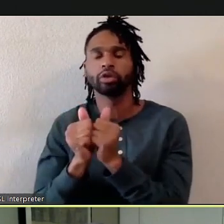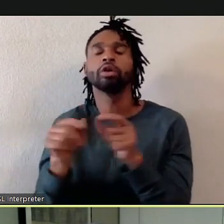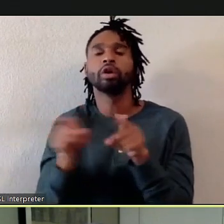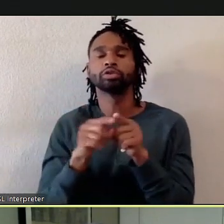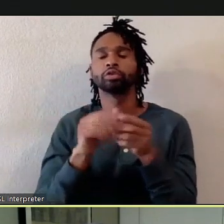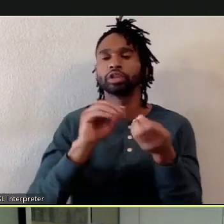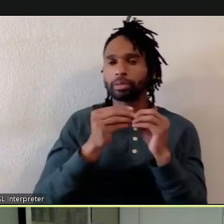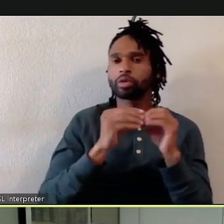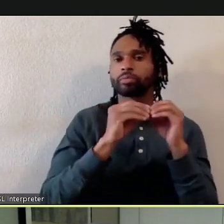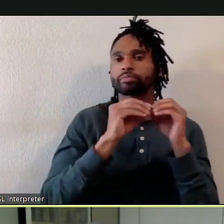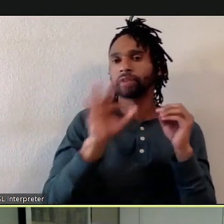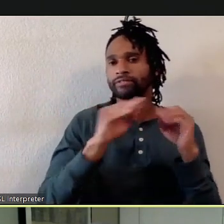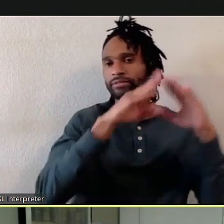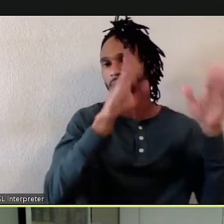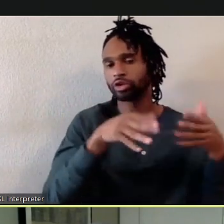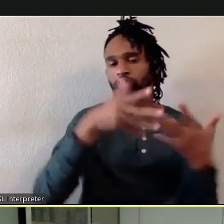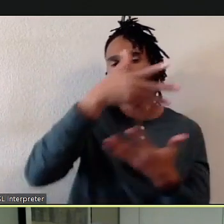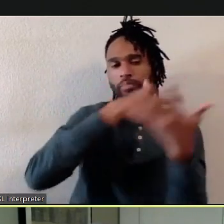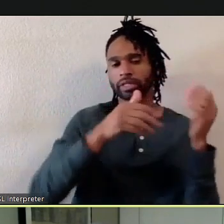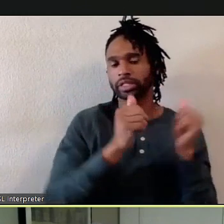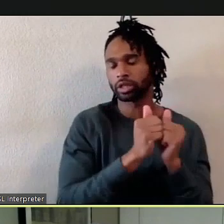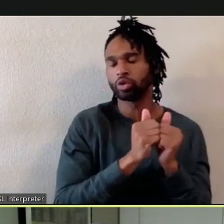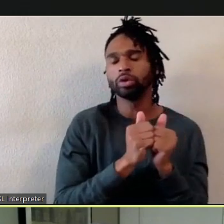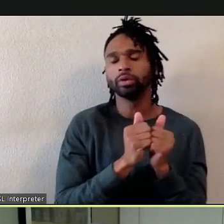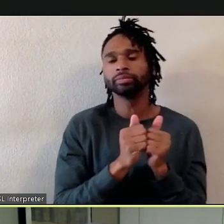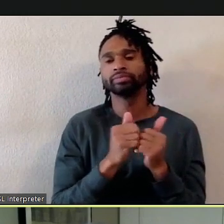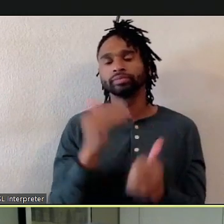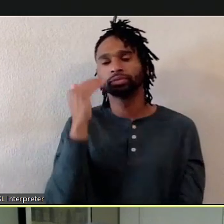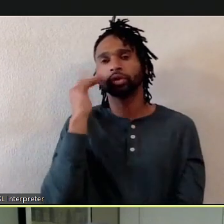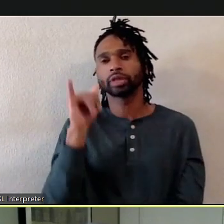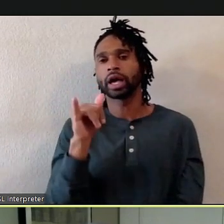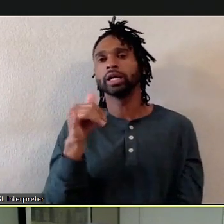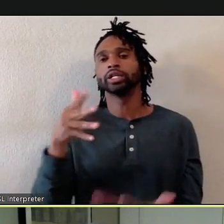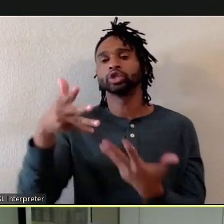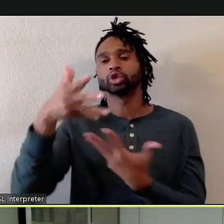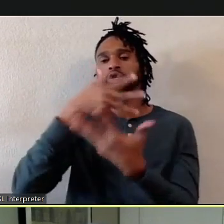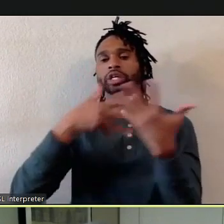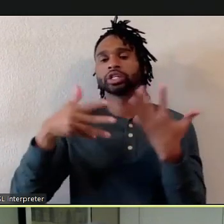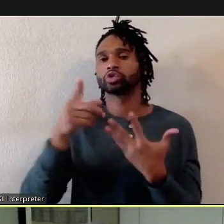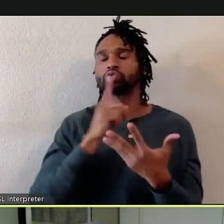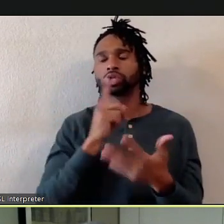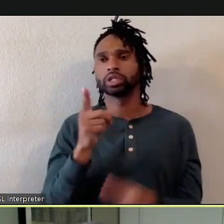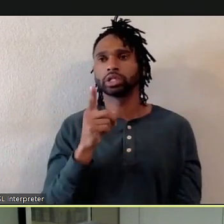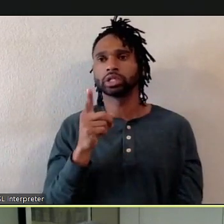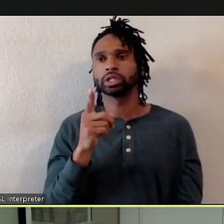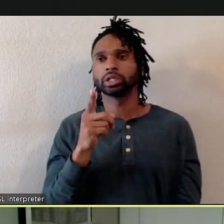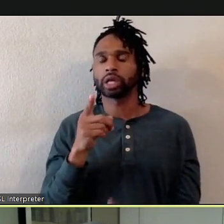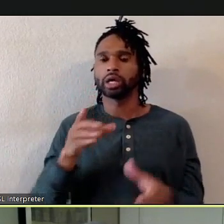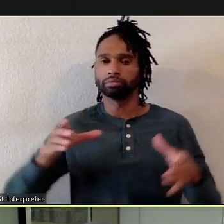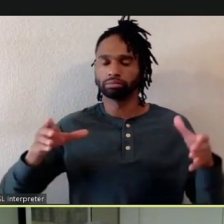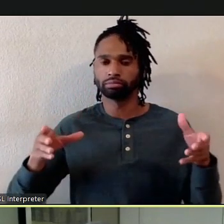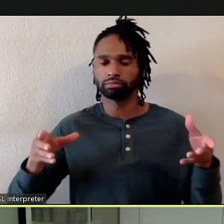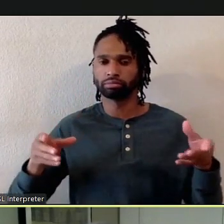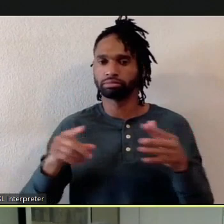with each other, knowing that socialization is really, I think, a driver of disease